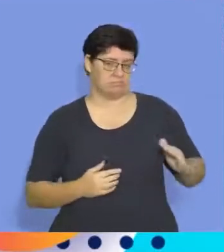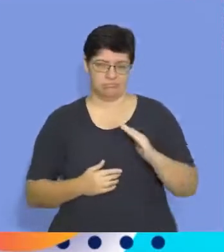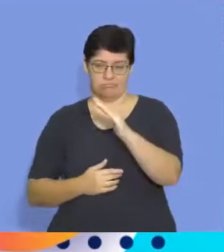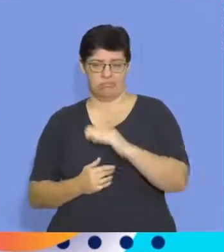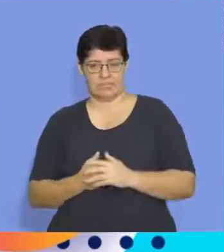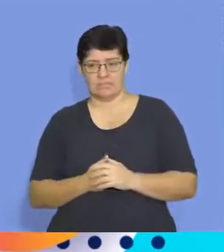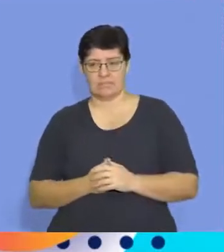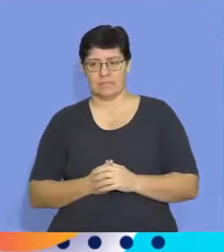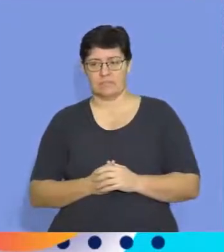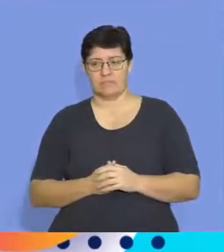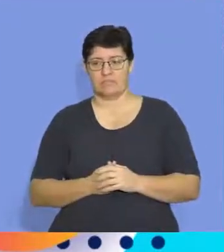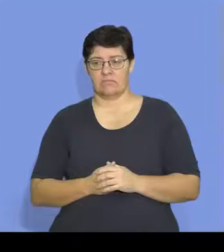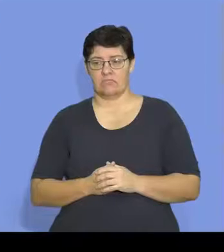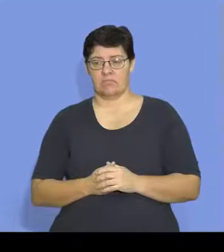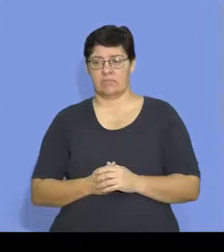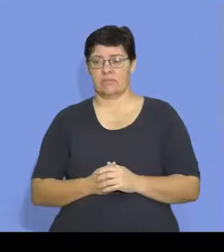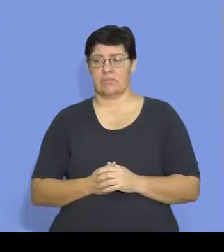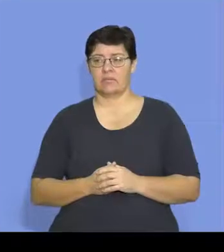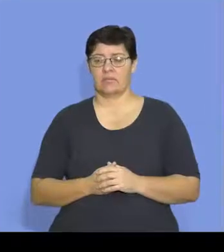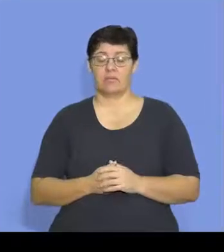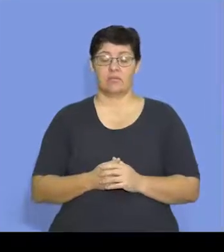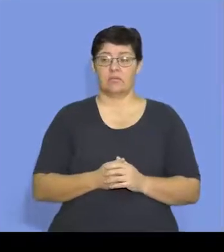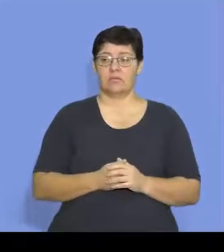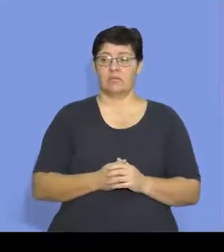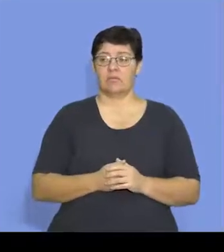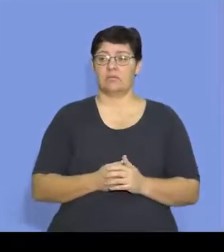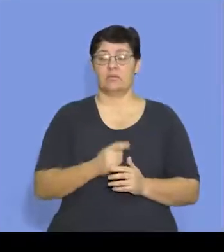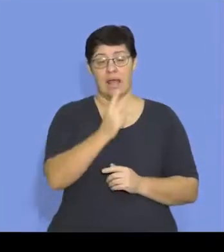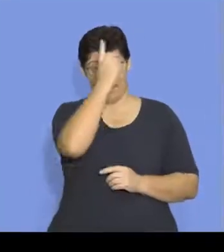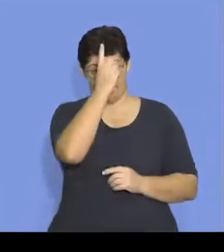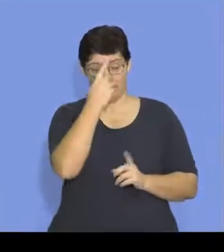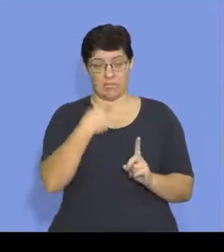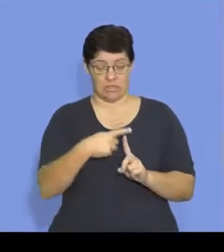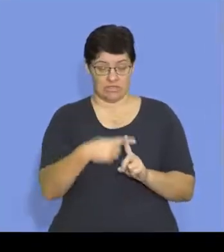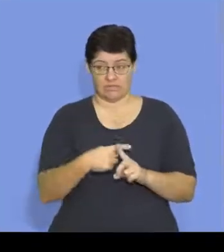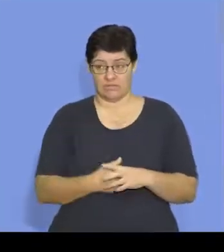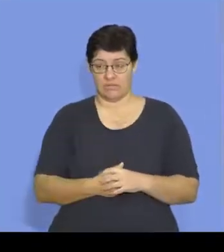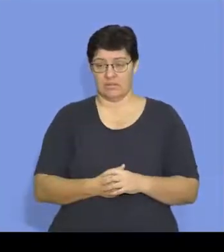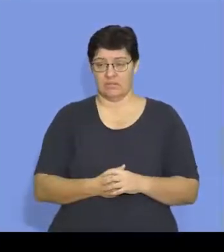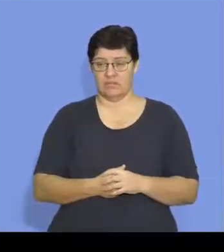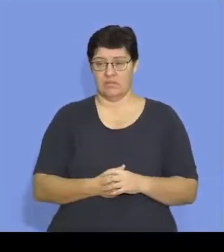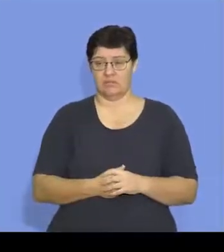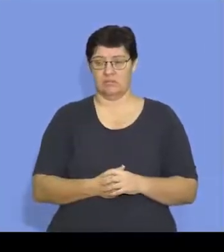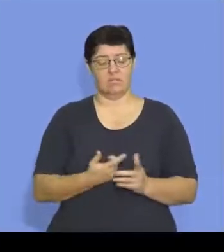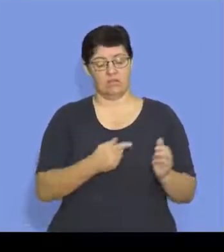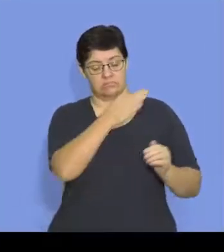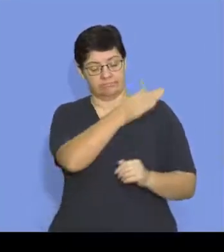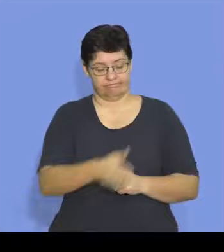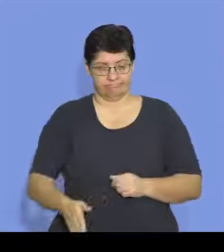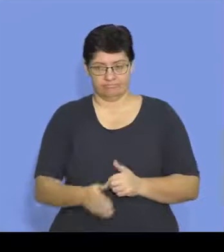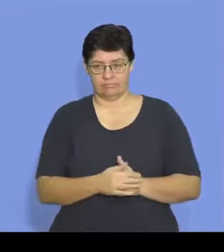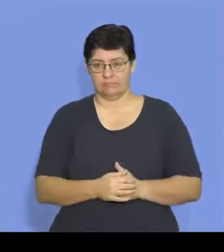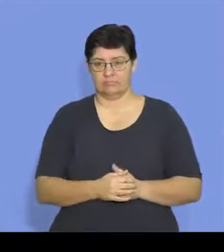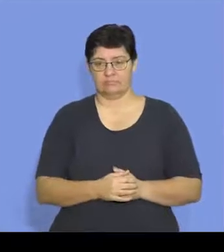If I take down, up is positive, all that happens here is now my graph's going to